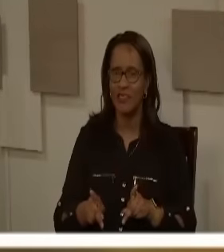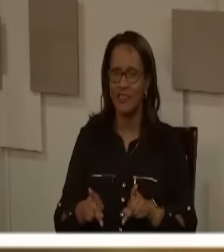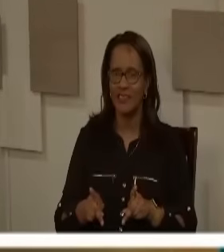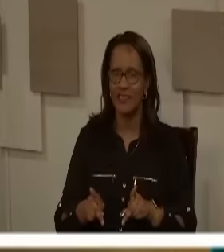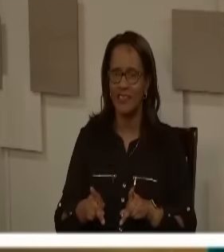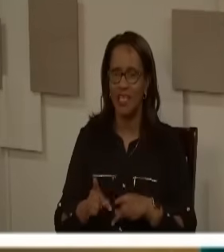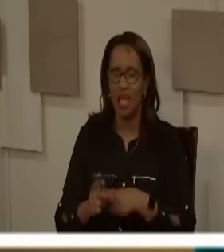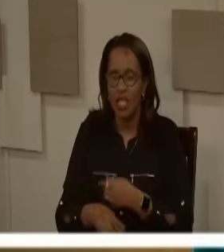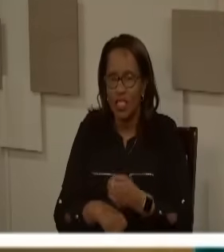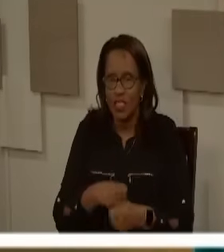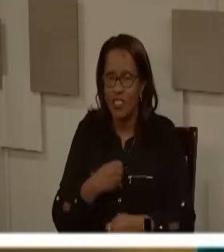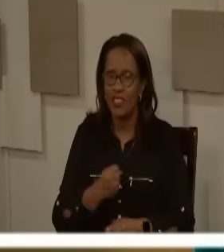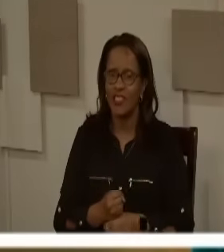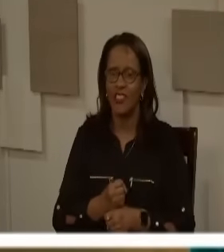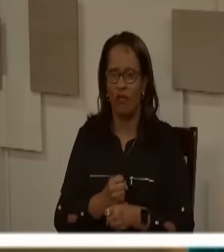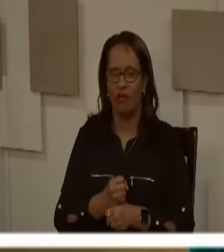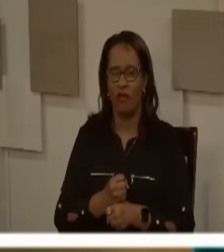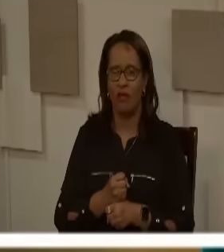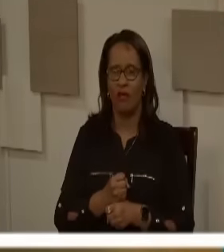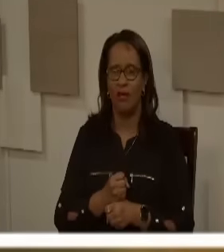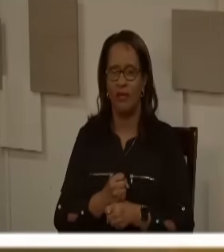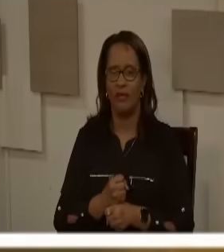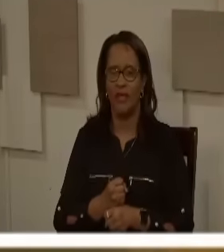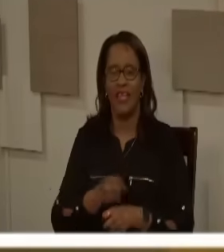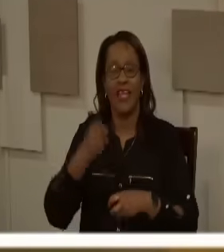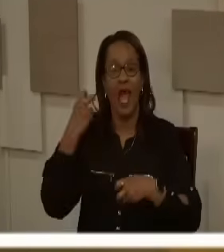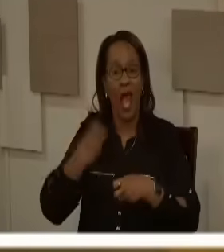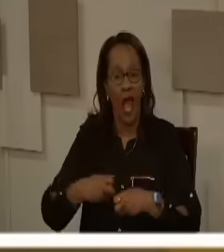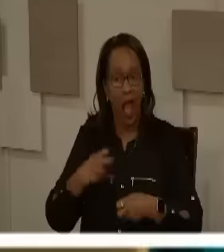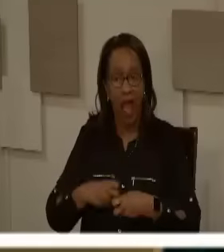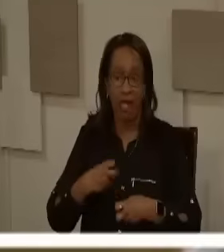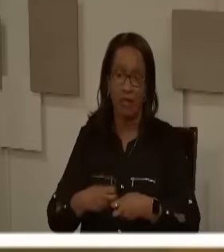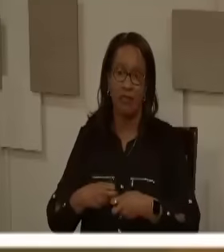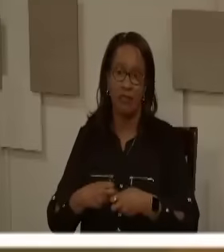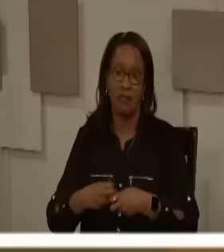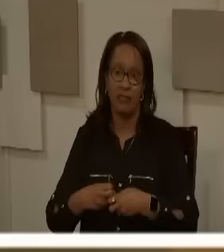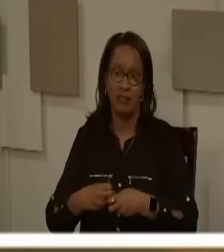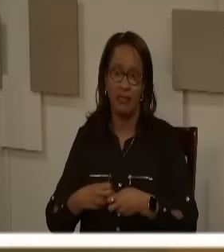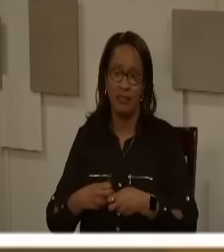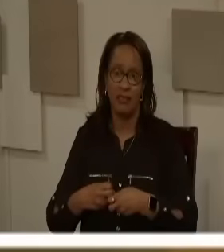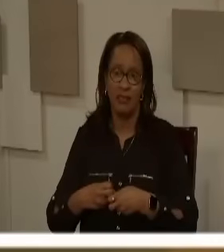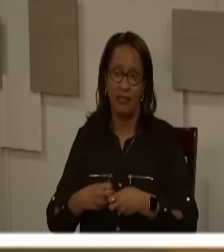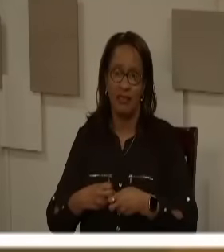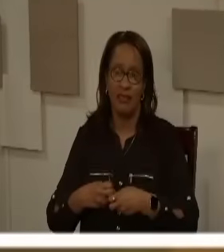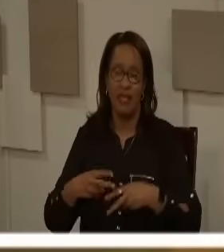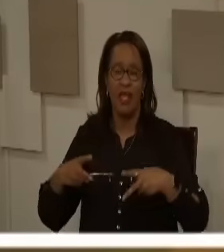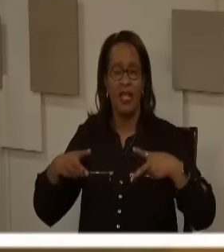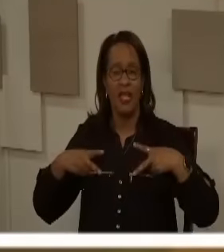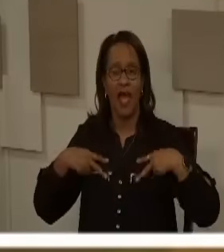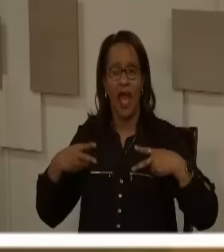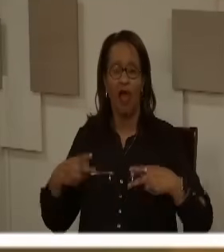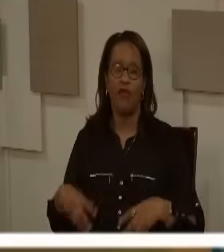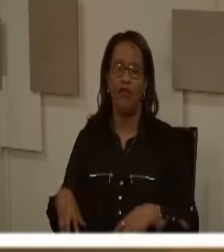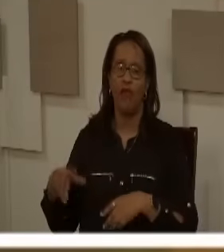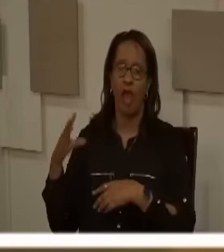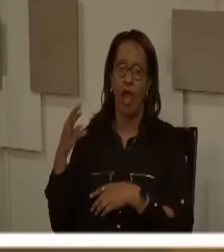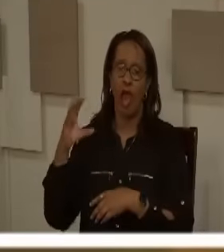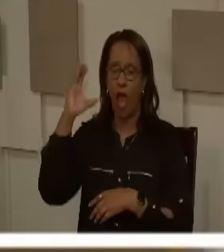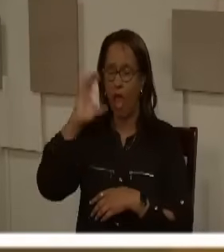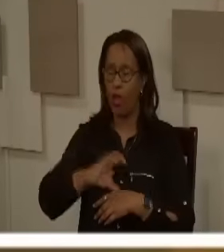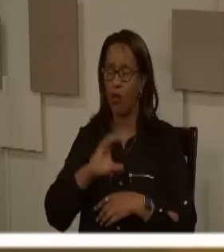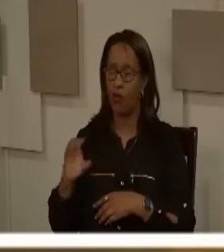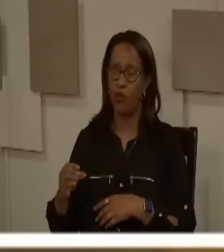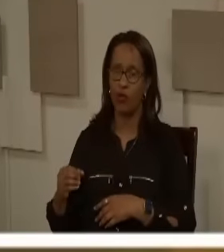and seduce us into going wherever we want to go. That's a far better strategy for